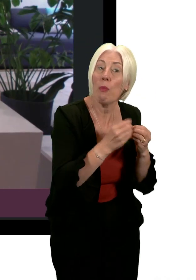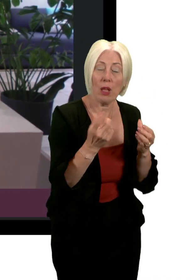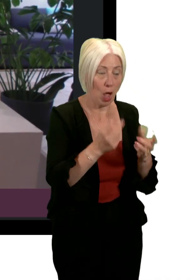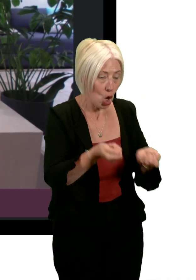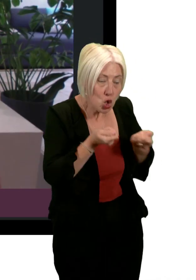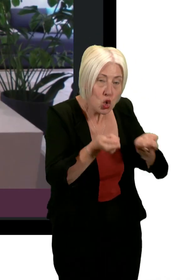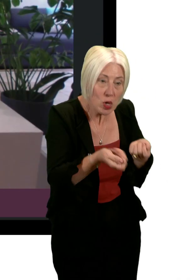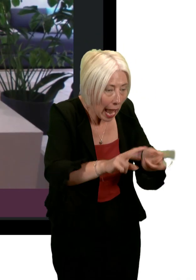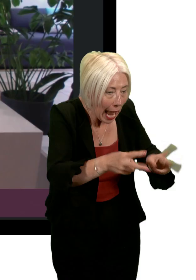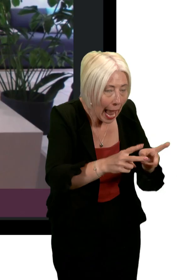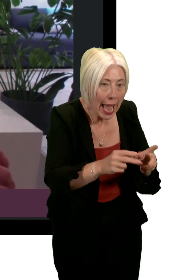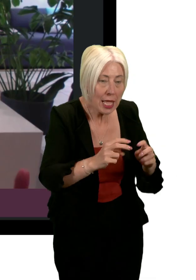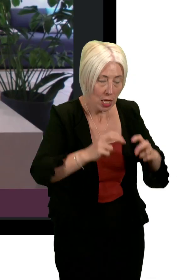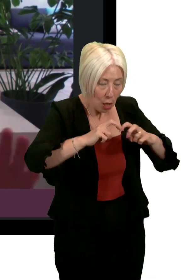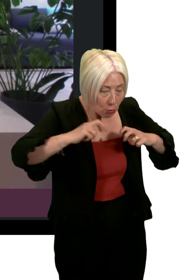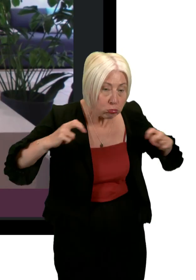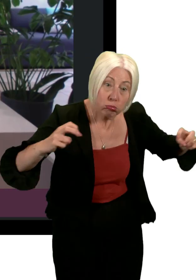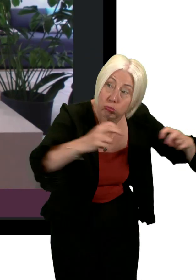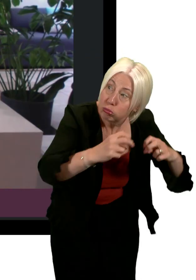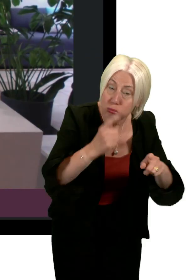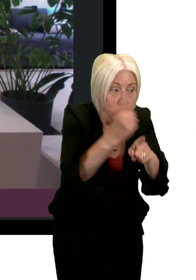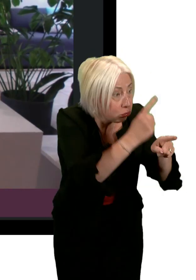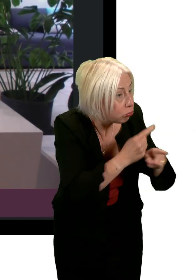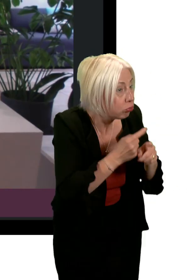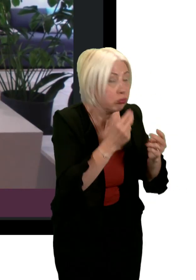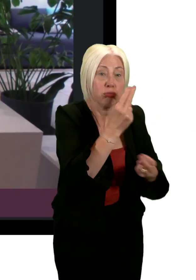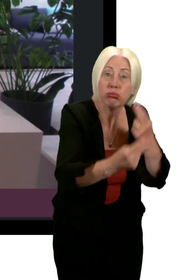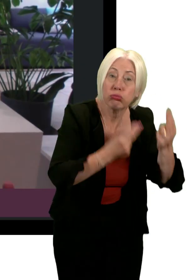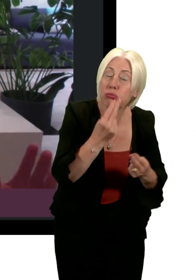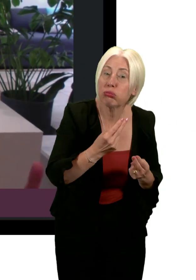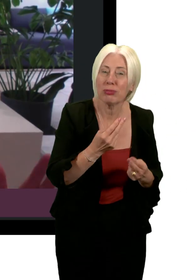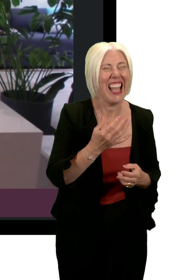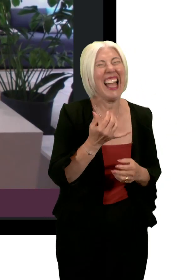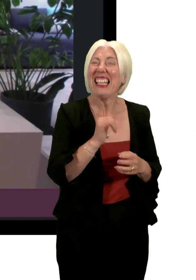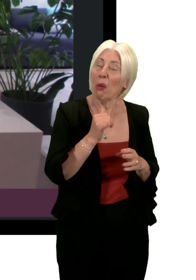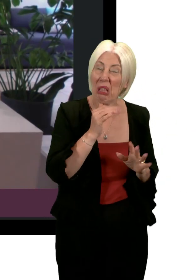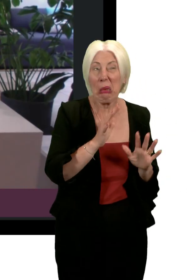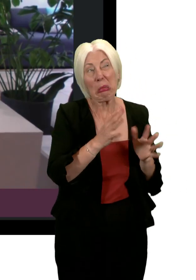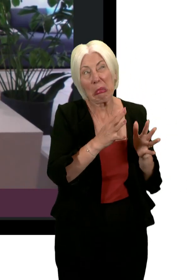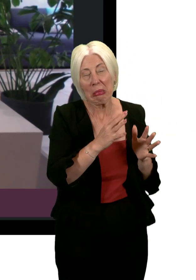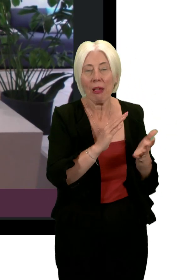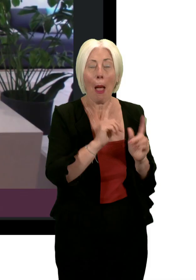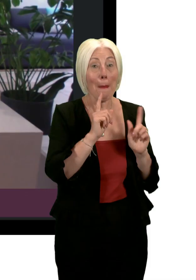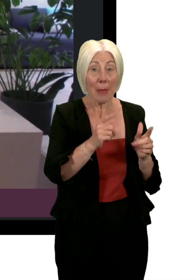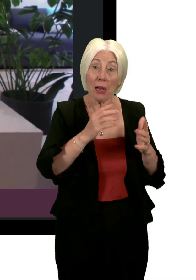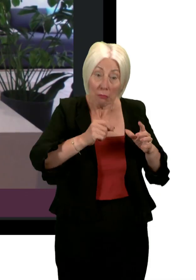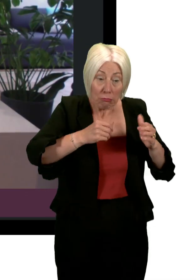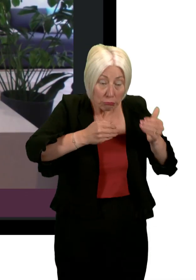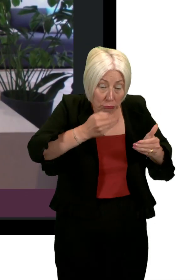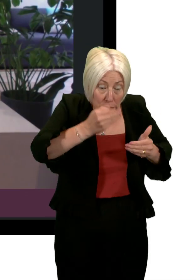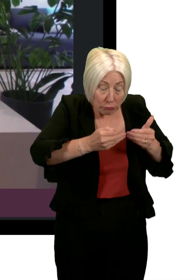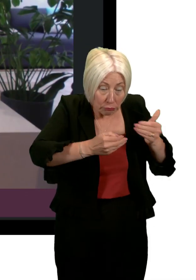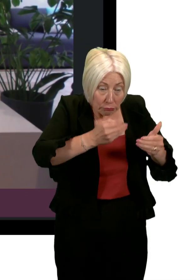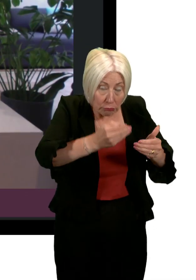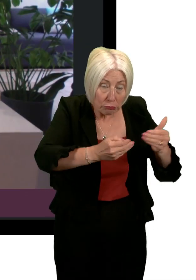sitting around a table, preparing, and you know, sometimes it doesn't work, but it's moving in the right direction. We have to